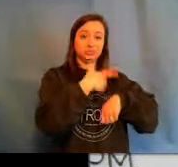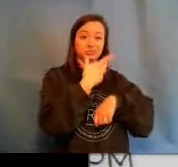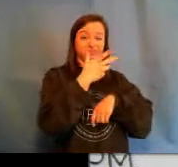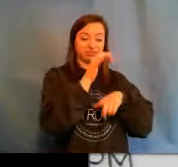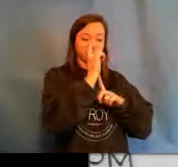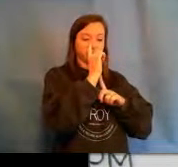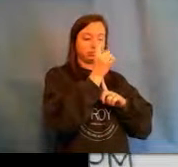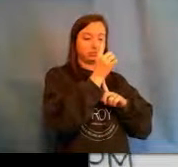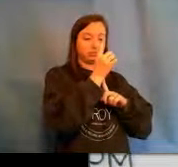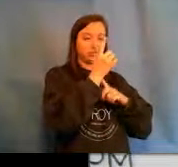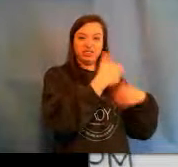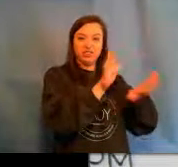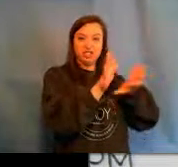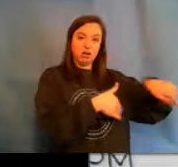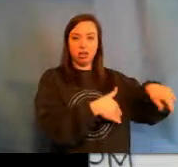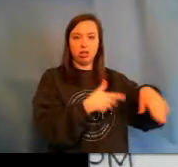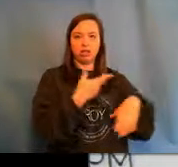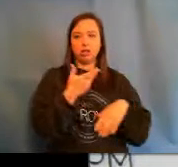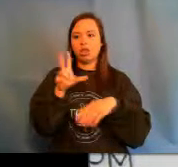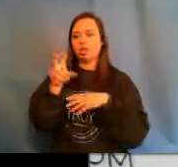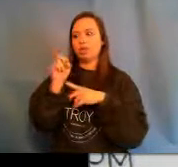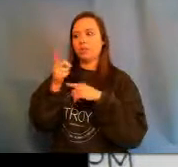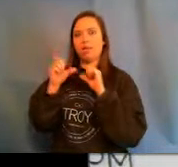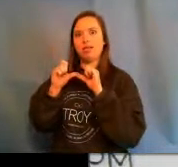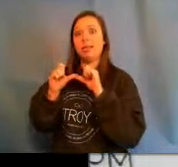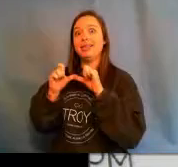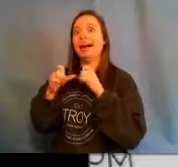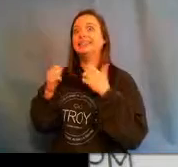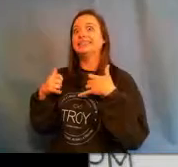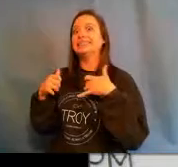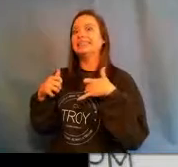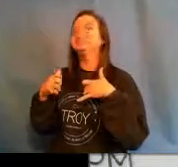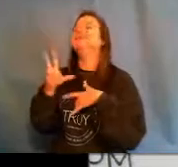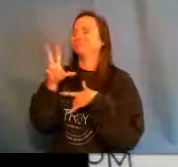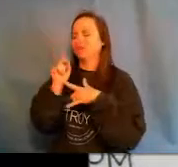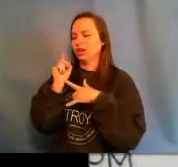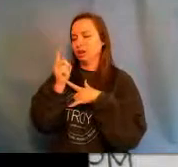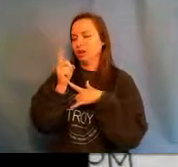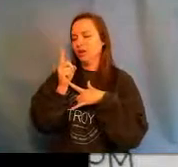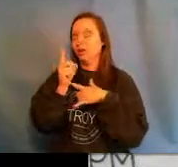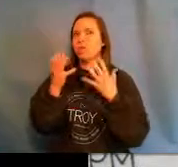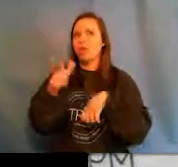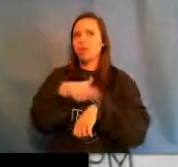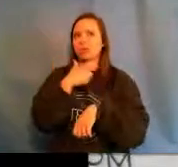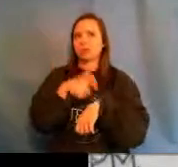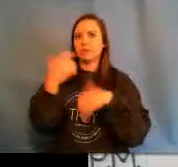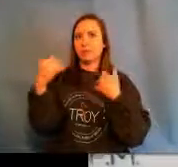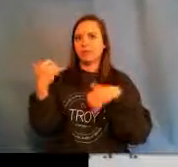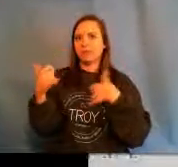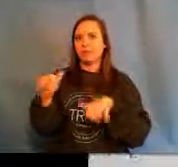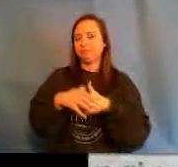1 minute and be done? Or 30 minutes? 30 minutes. We want longer recess, don't we?